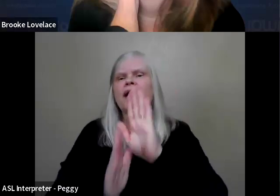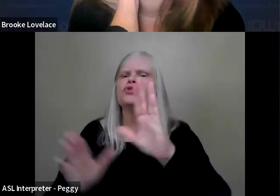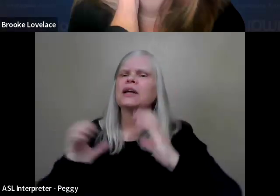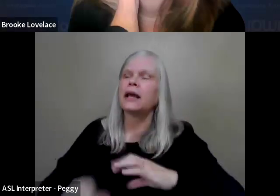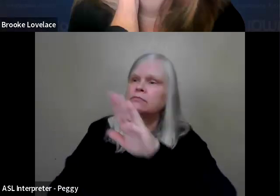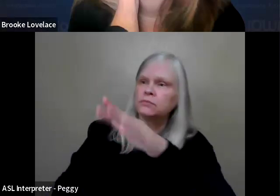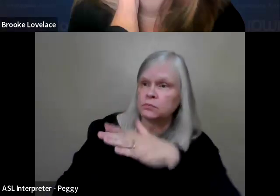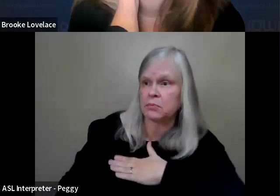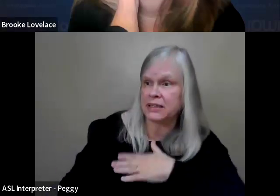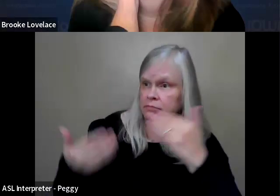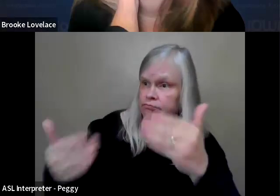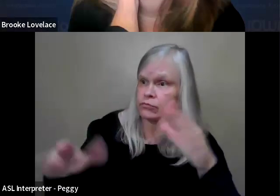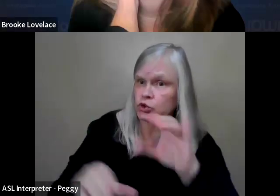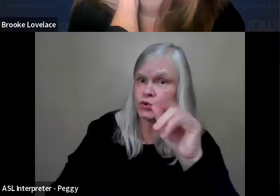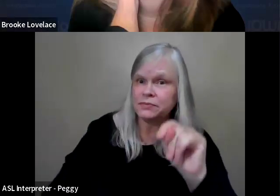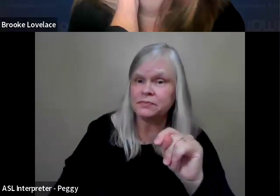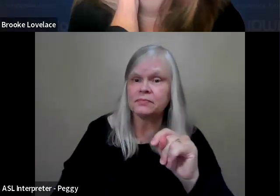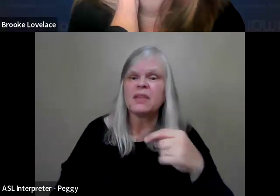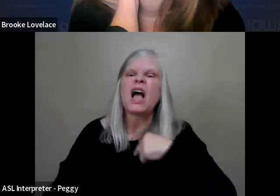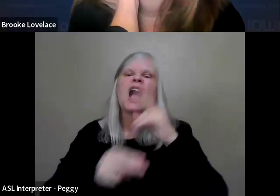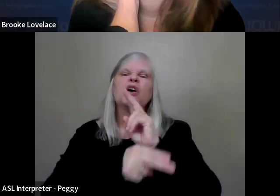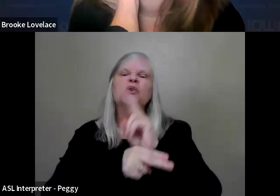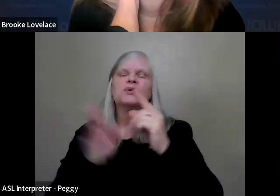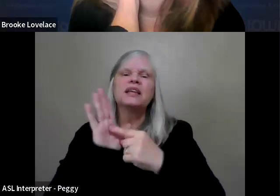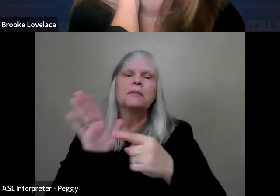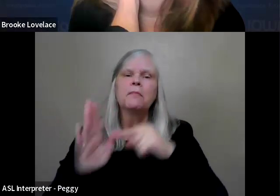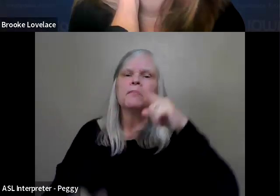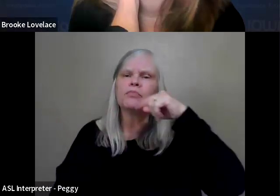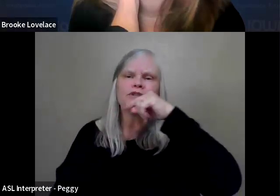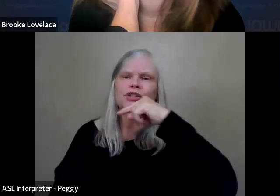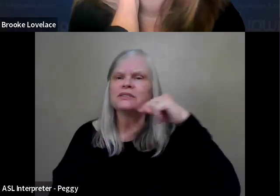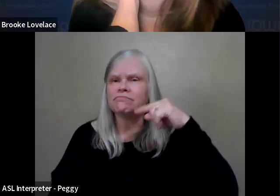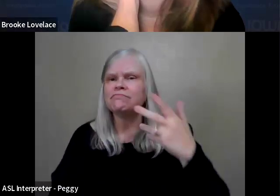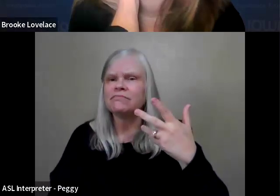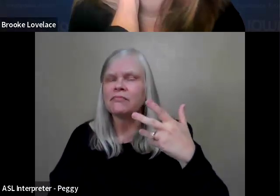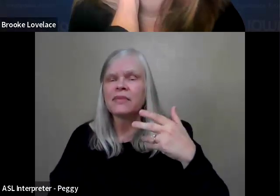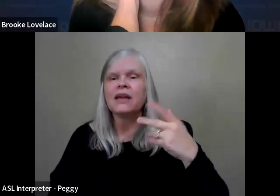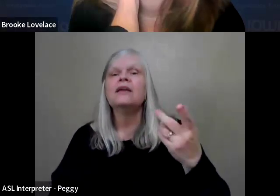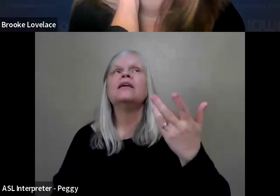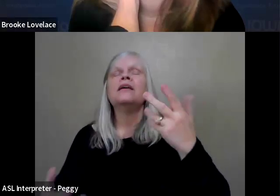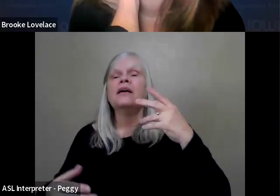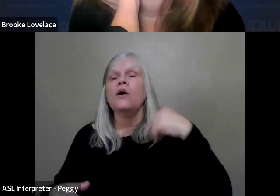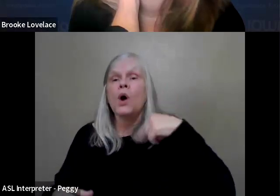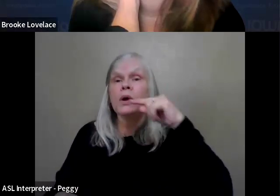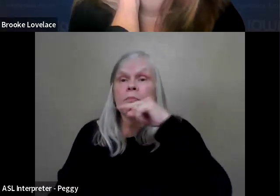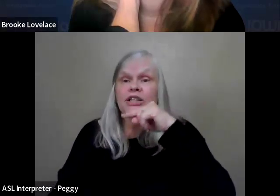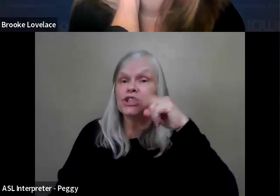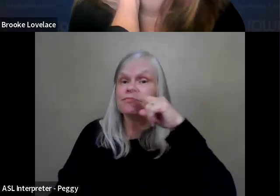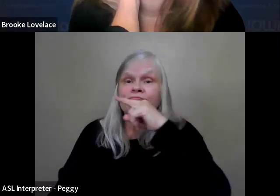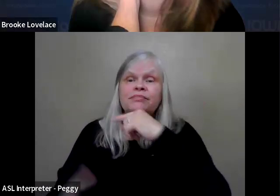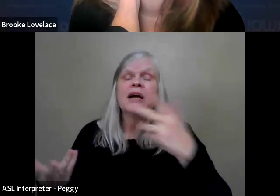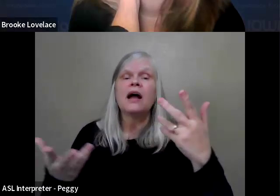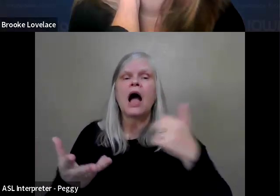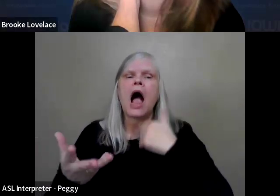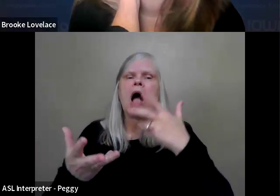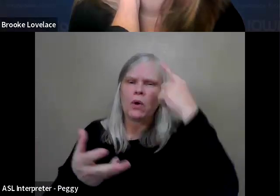or family members to do. I'll use the example of brushing our teeth. So when we think about brushing our teeth, I want you to break